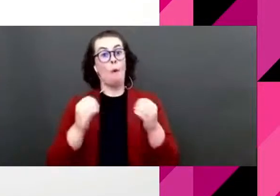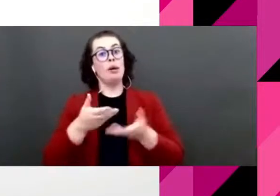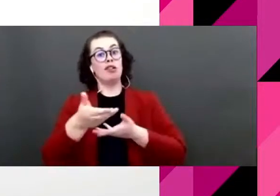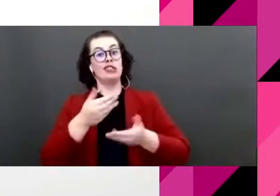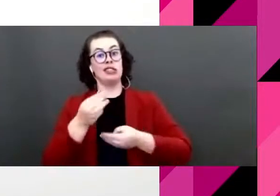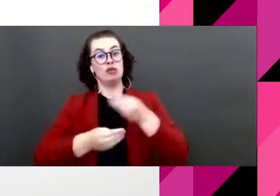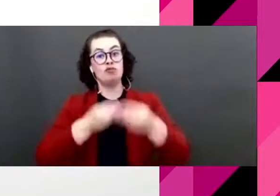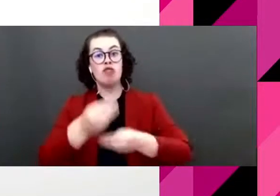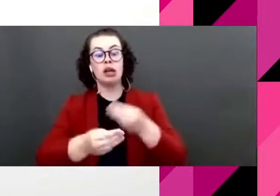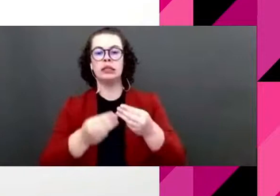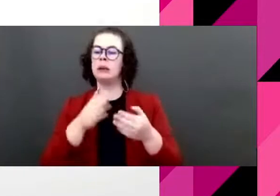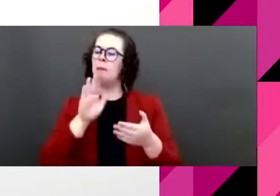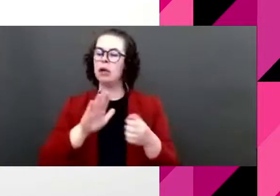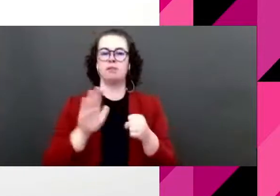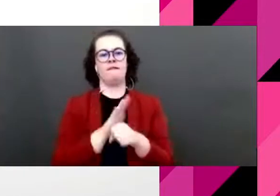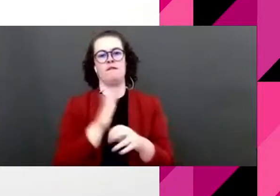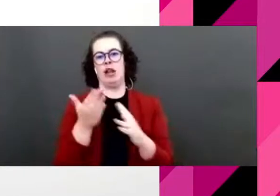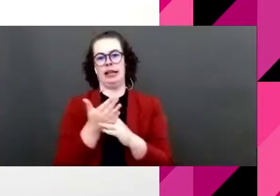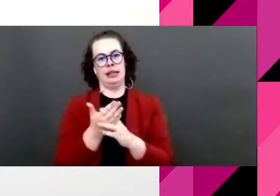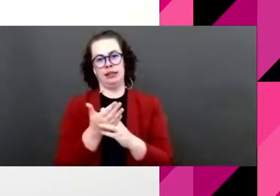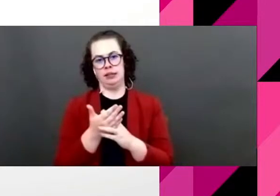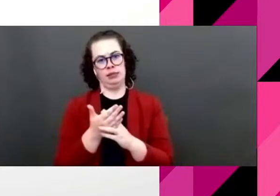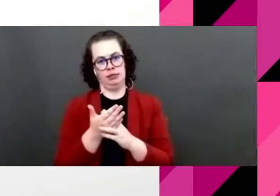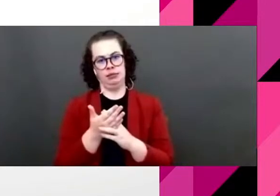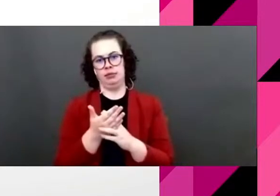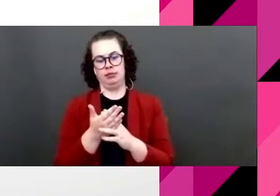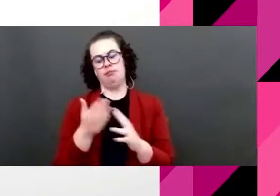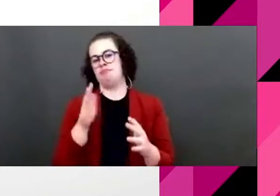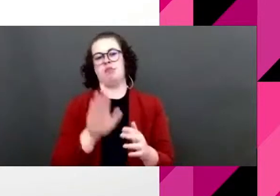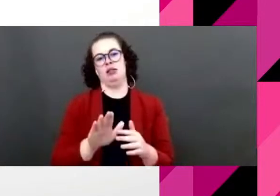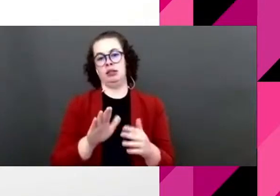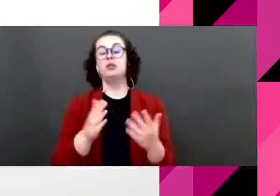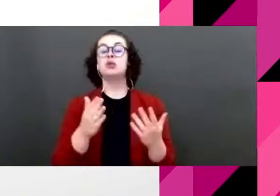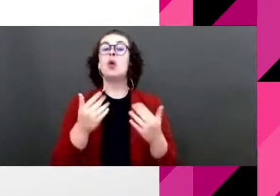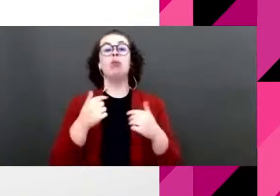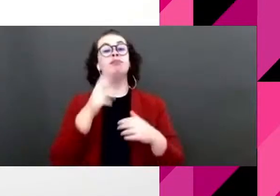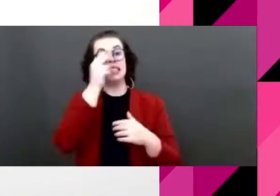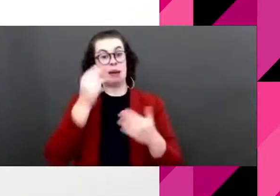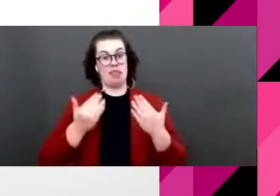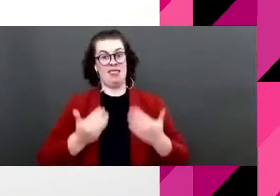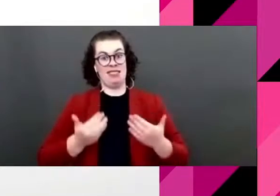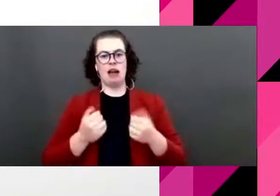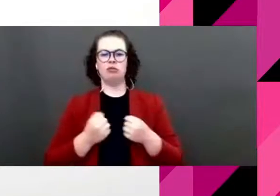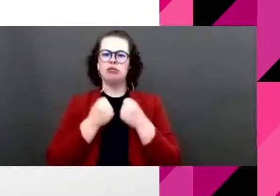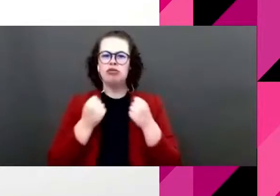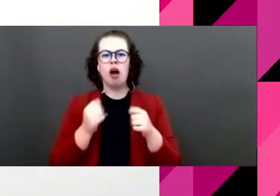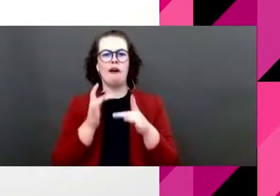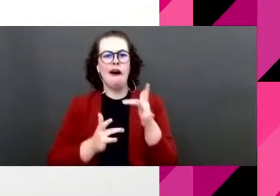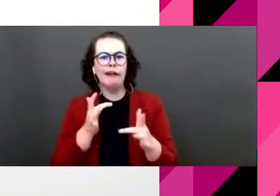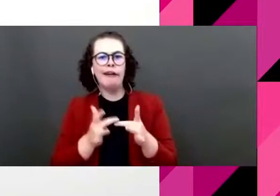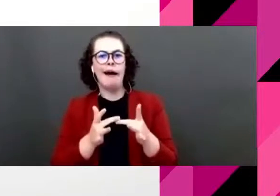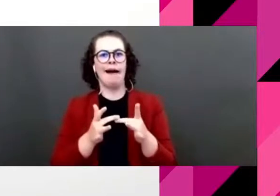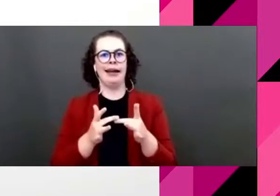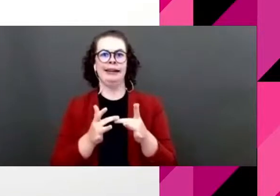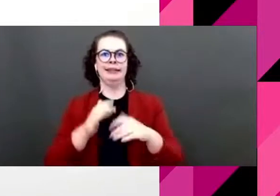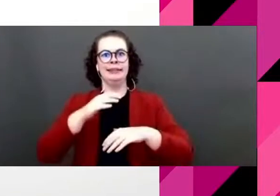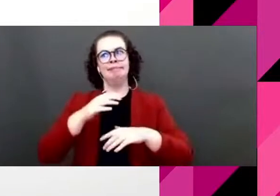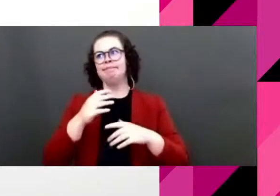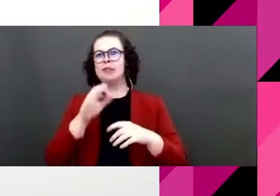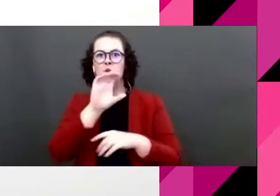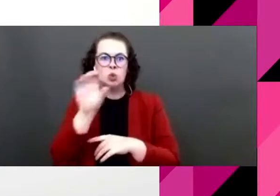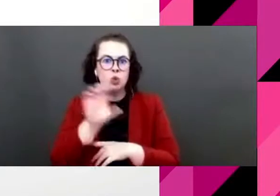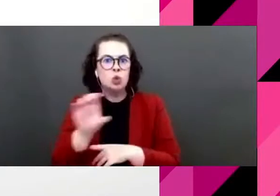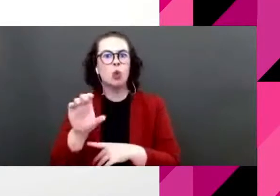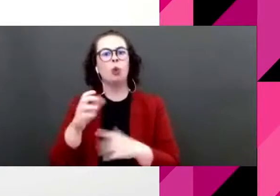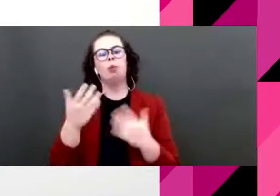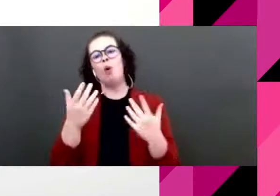that even if we utilize now, and of course with the situation, the remote mechanisms, we need to make sure that the platforms will